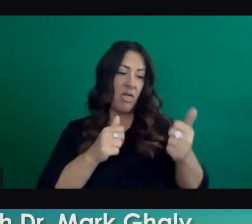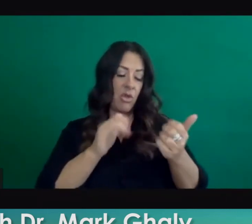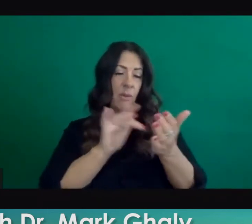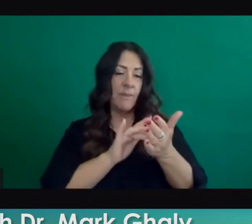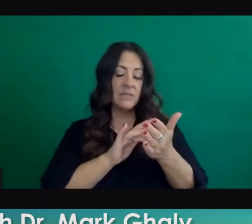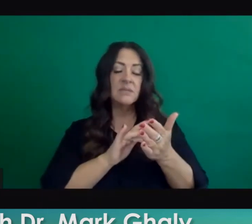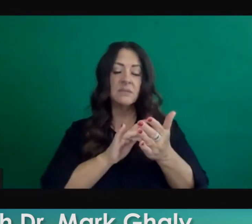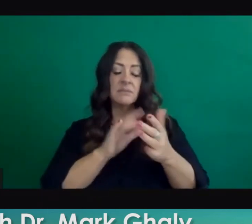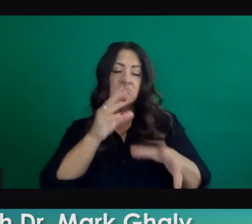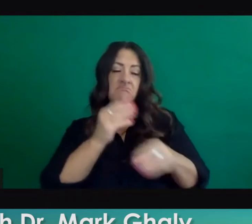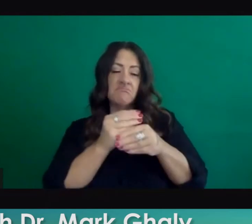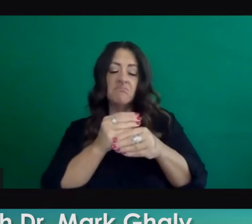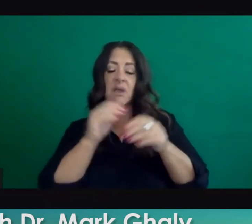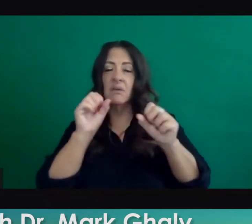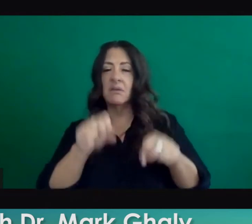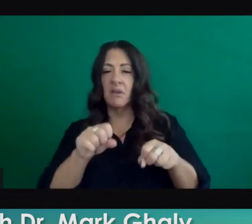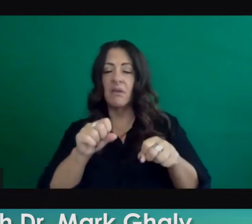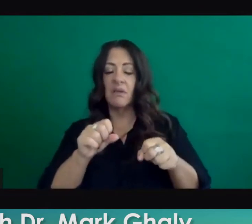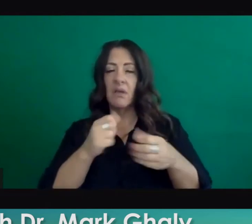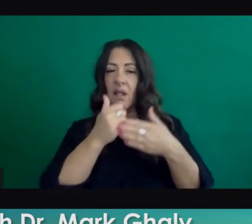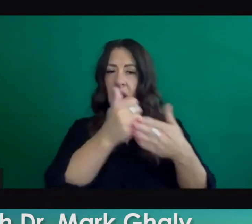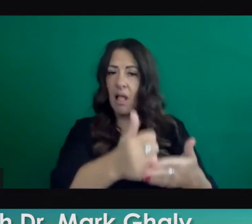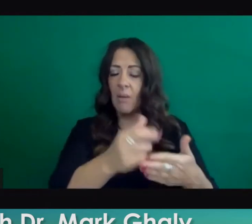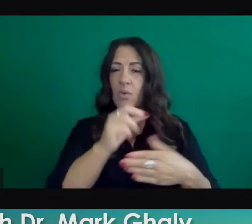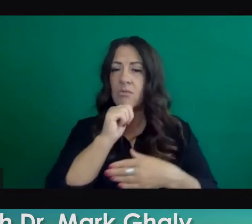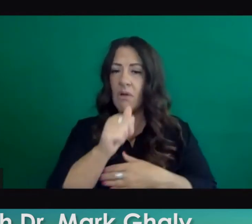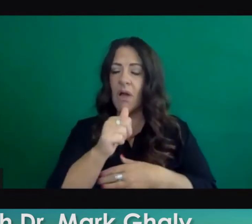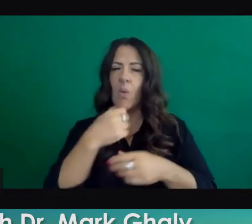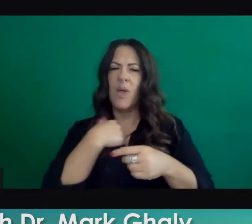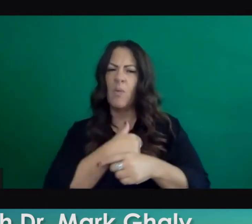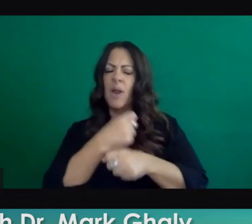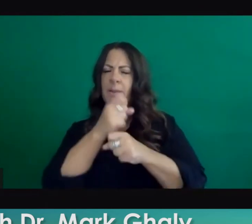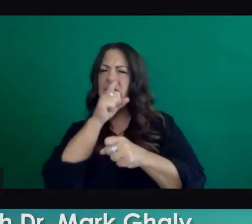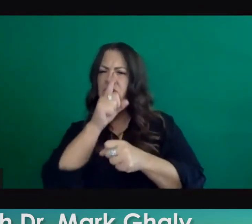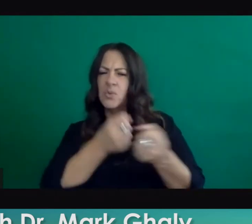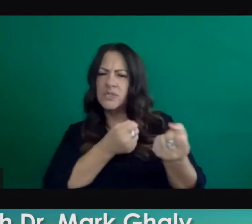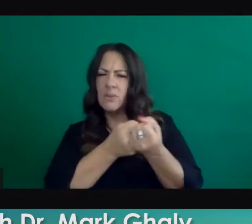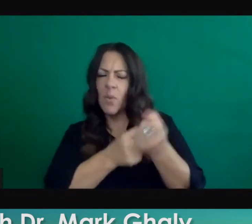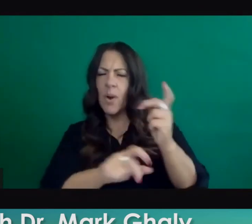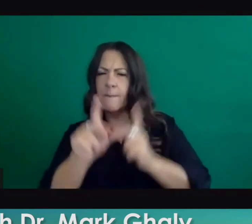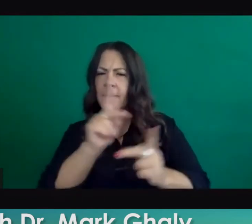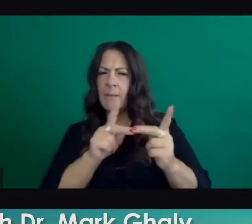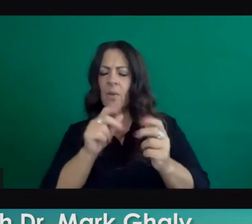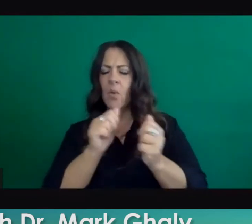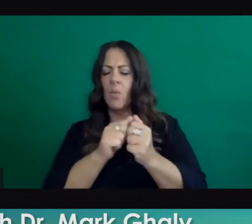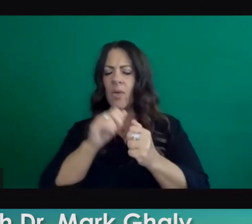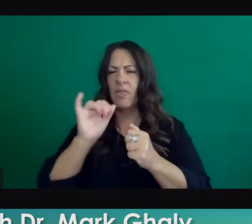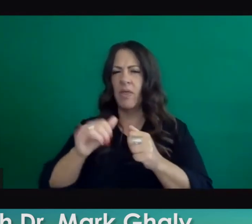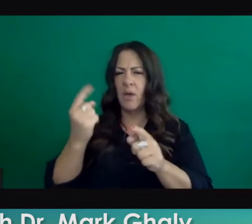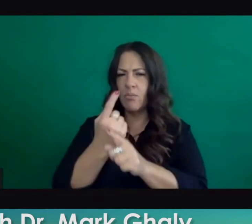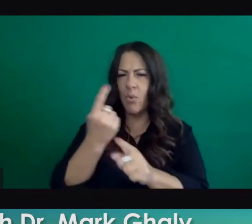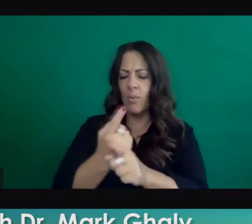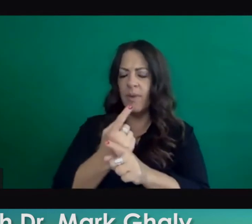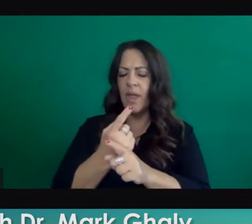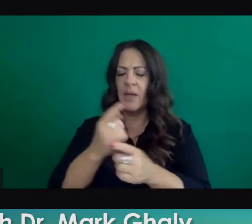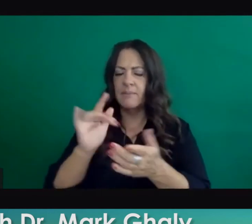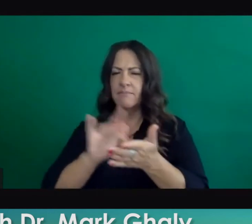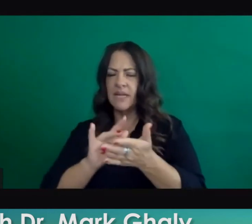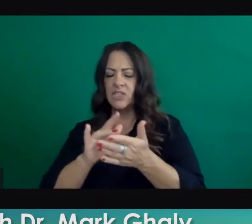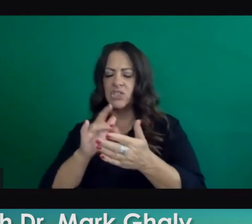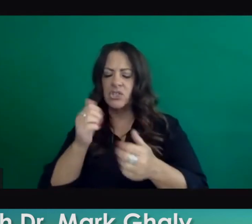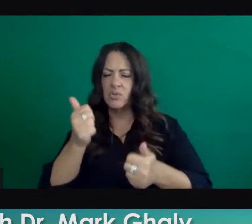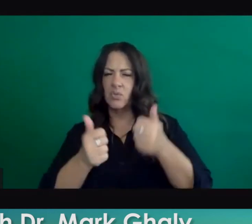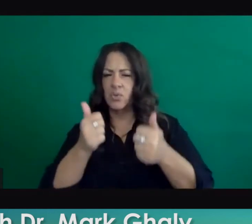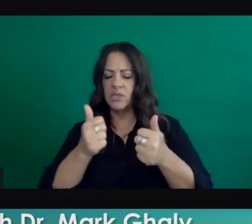of COVID illness are supported as much as possible. So I think more to be seen. We of course